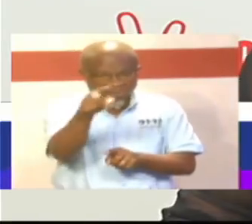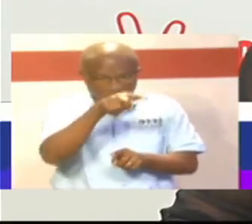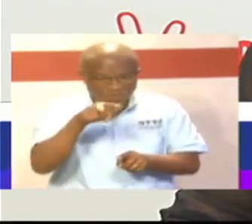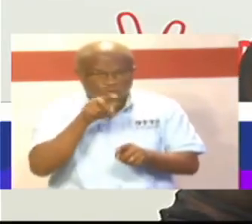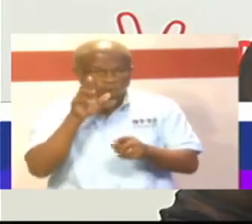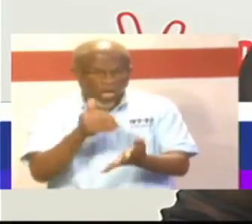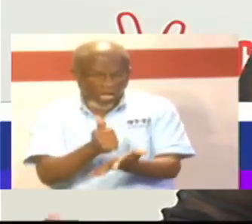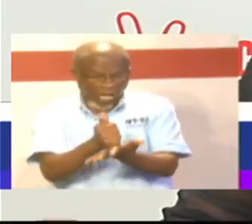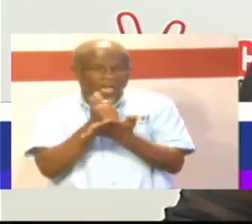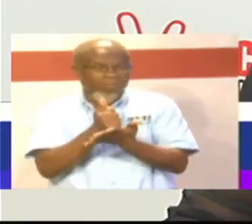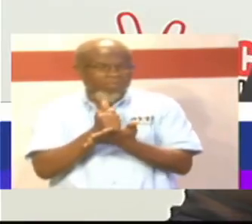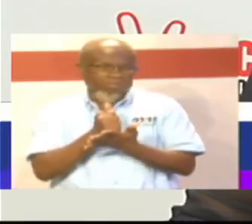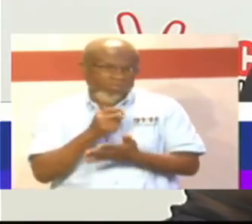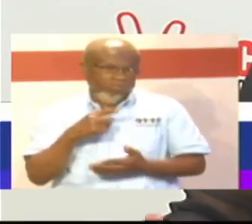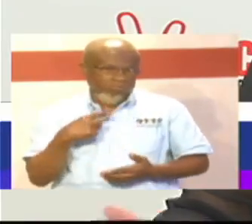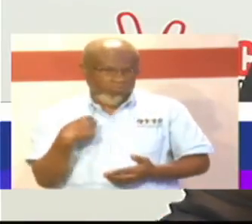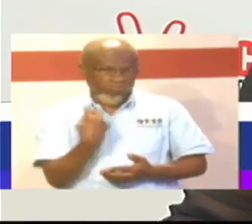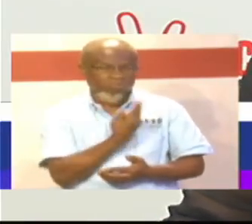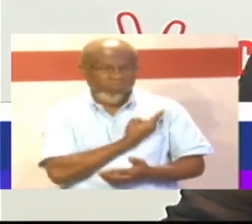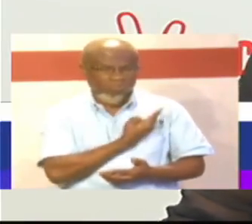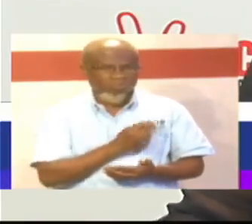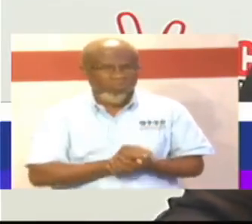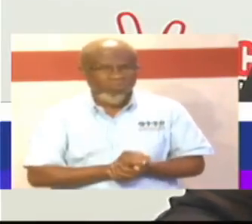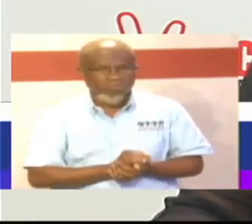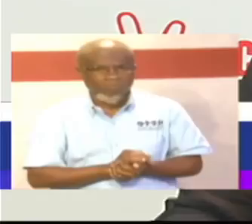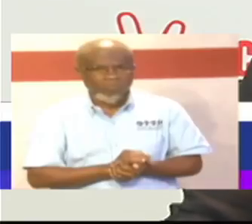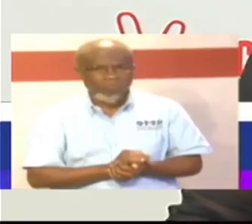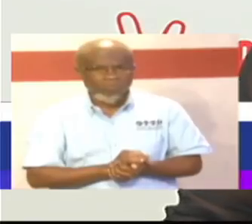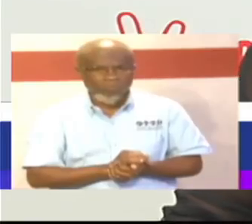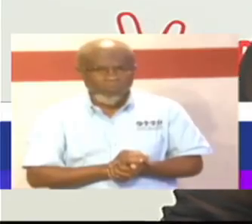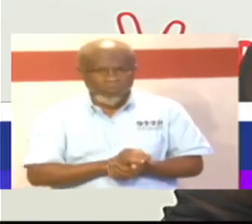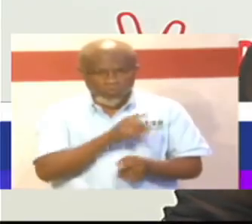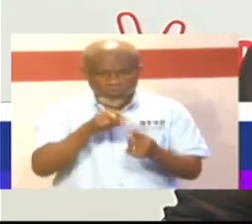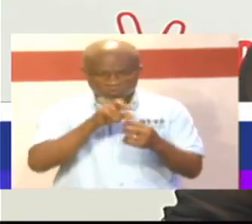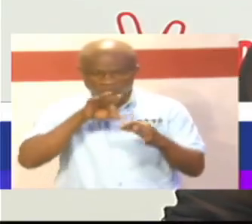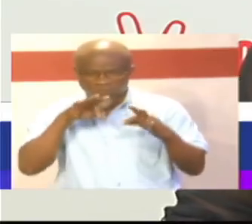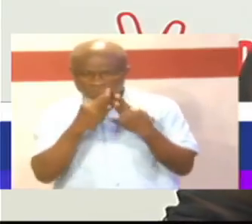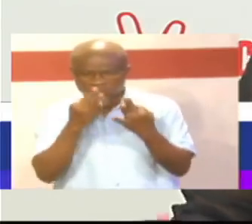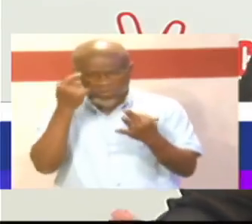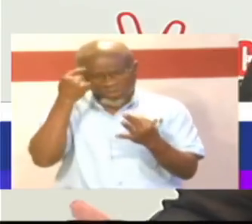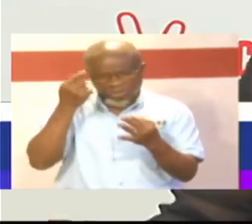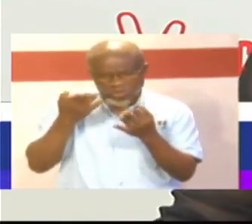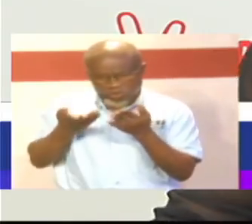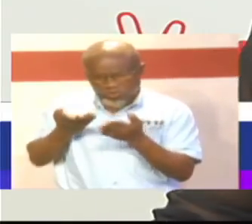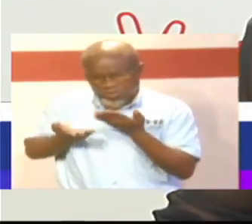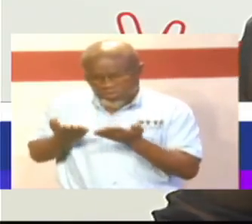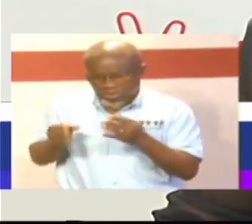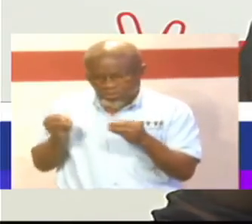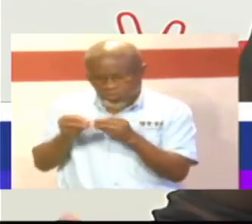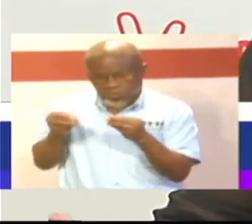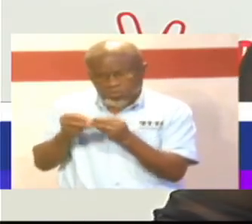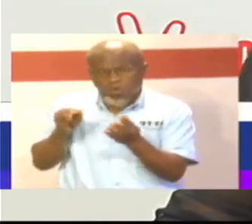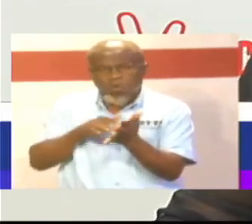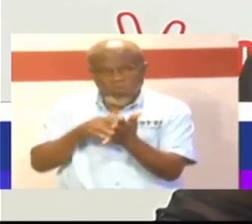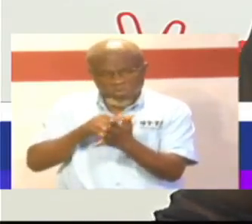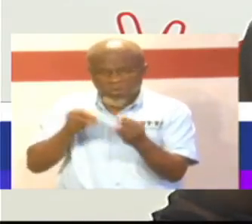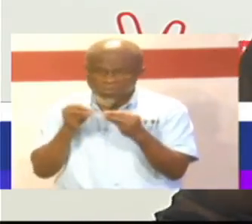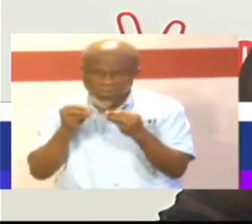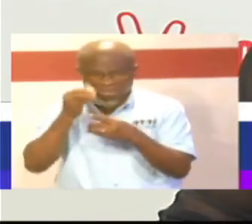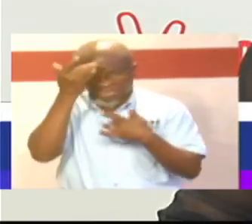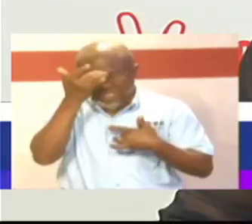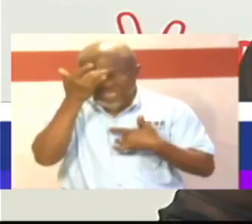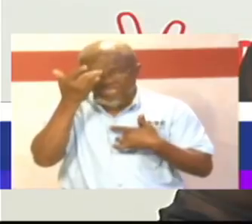if you see your relative or if you yourself find that you are deteriorating or decompensating, this is the only way to save your